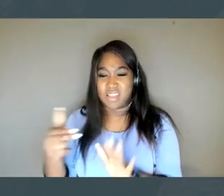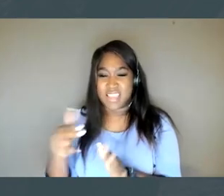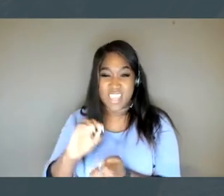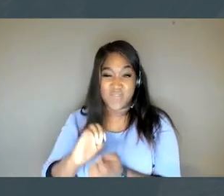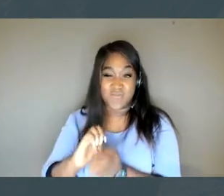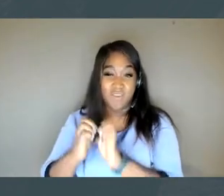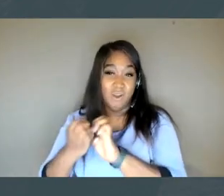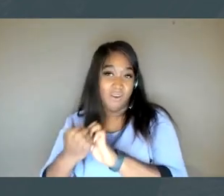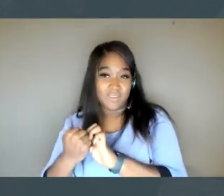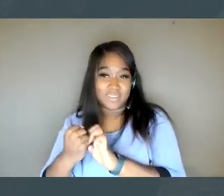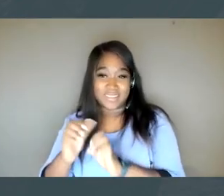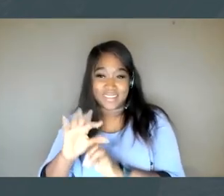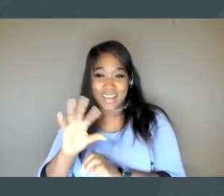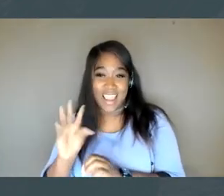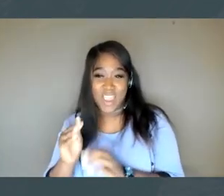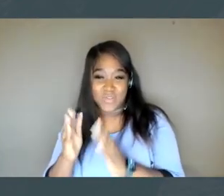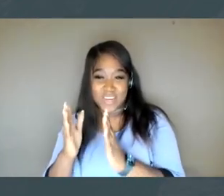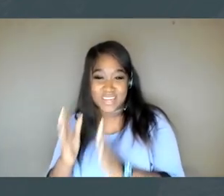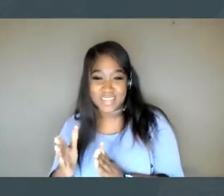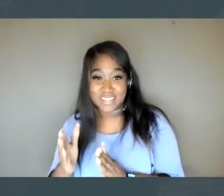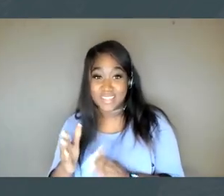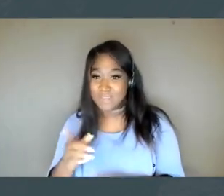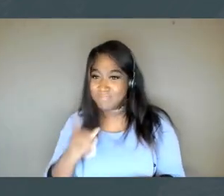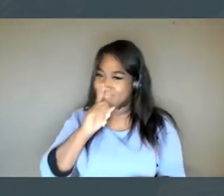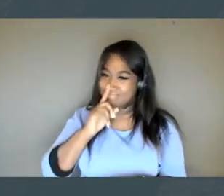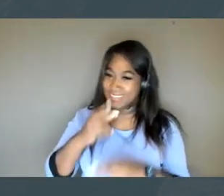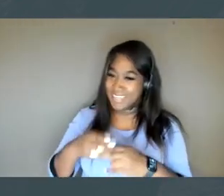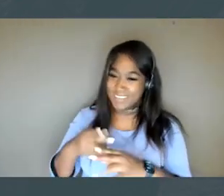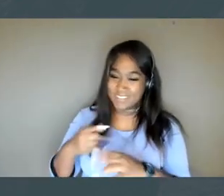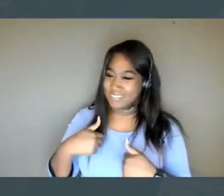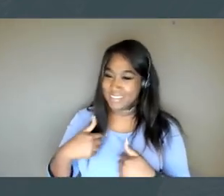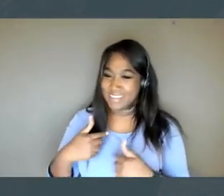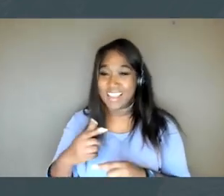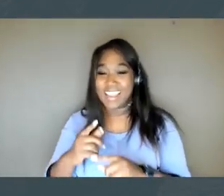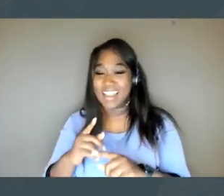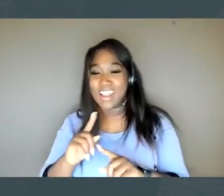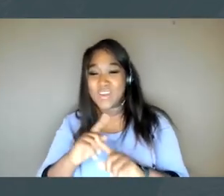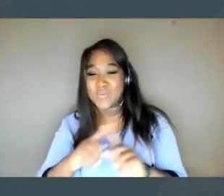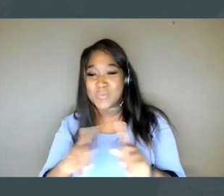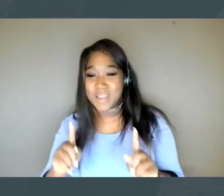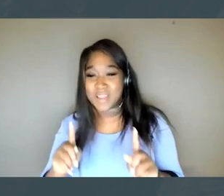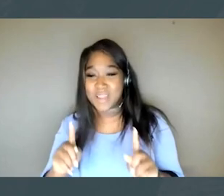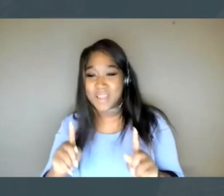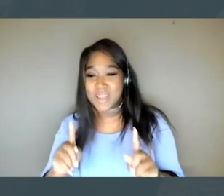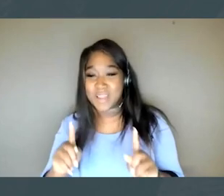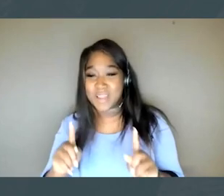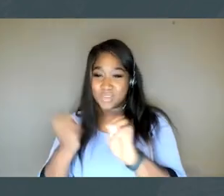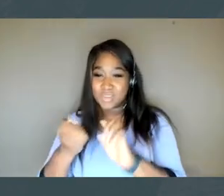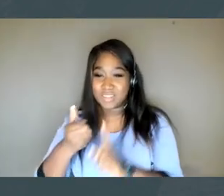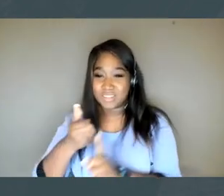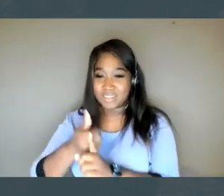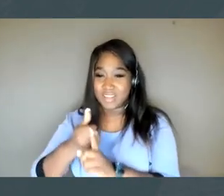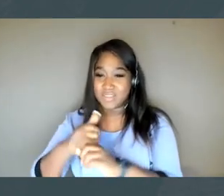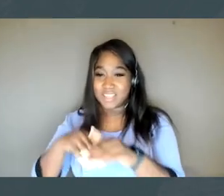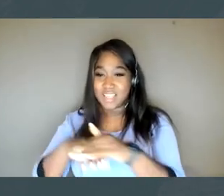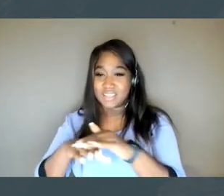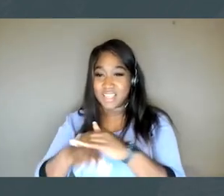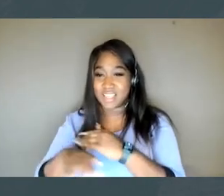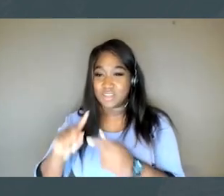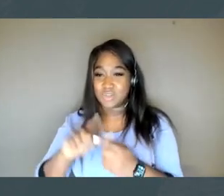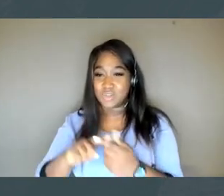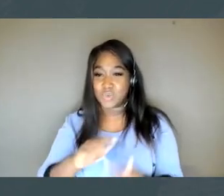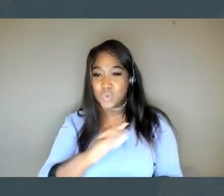Yeah, you're naming names. I'm not naming it. But you know what I'm saying? This evolution, this access to, you know, Christianity,